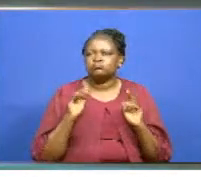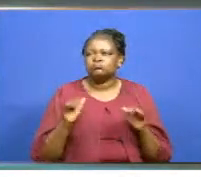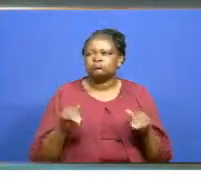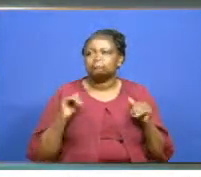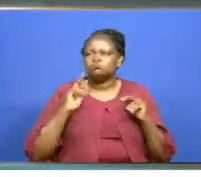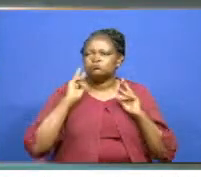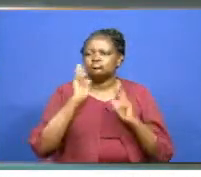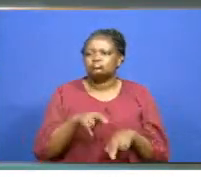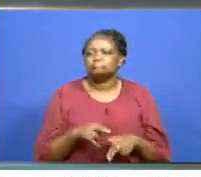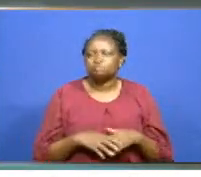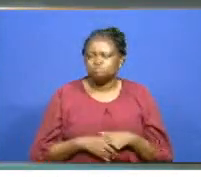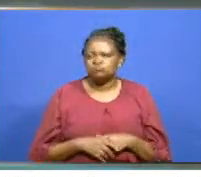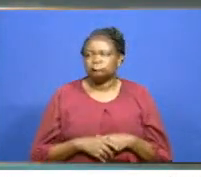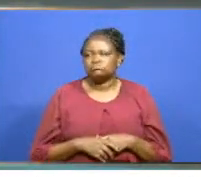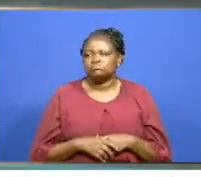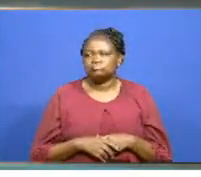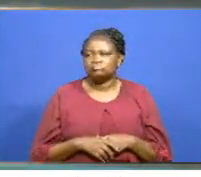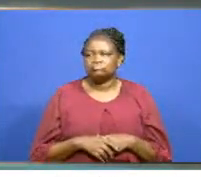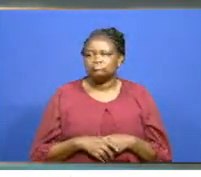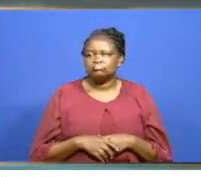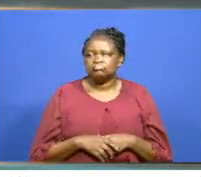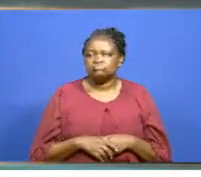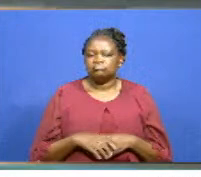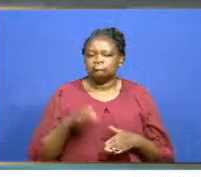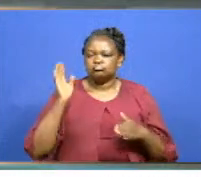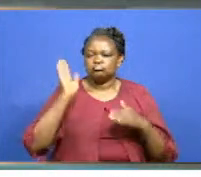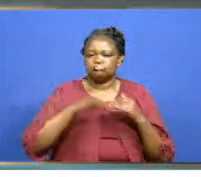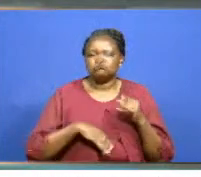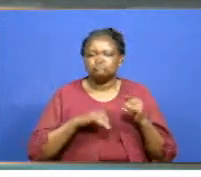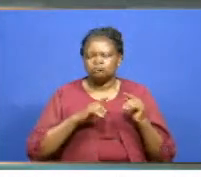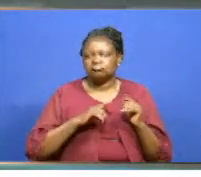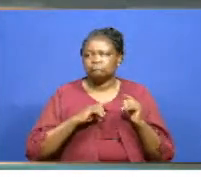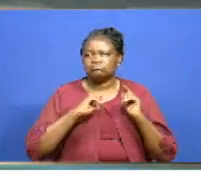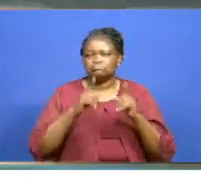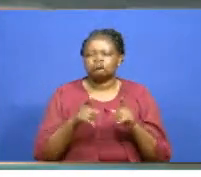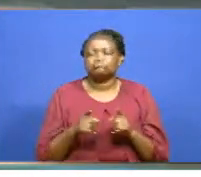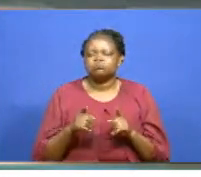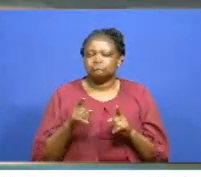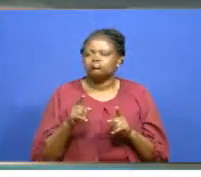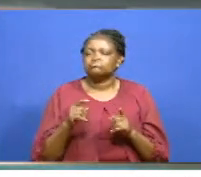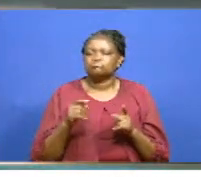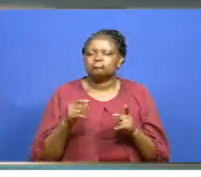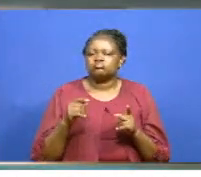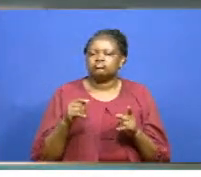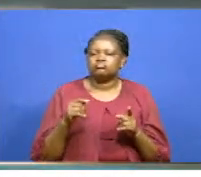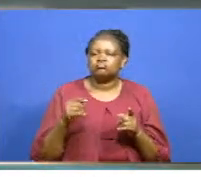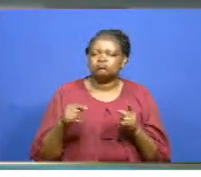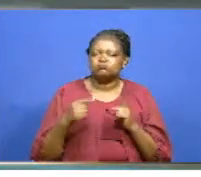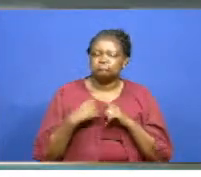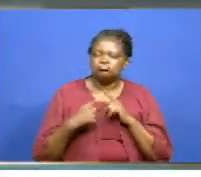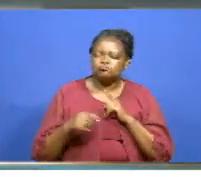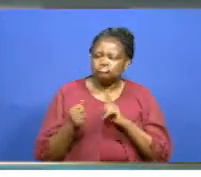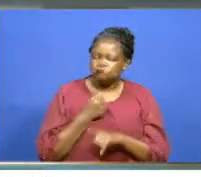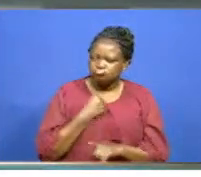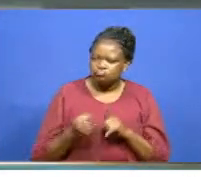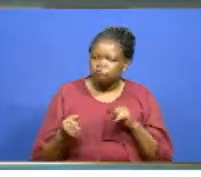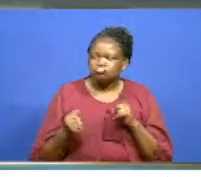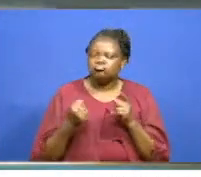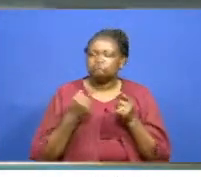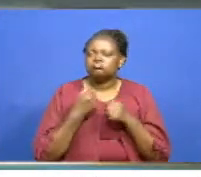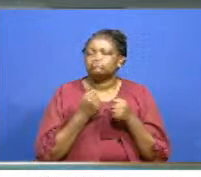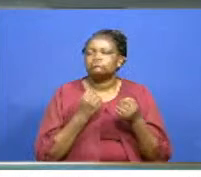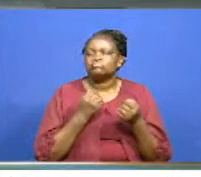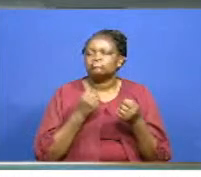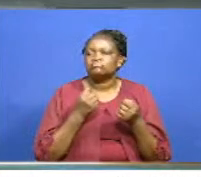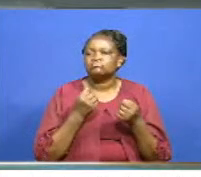their results. And instead of them being harmed or violence or causing businesses to be stalled or something